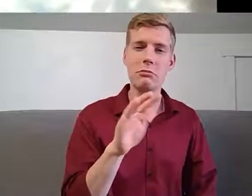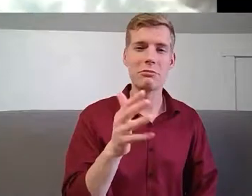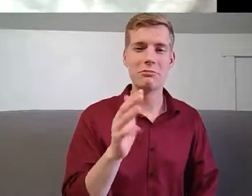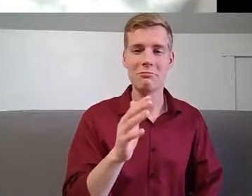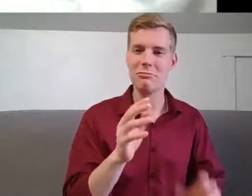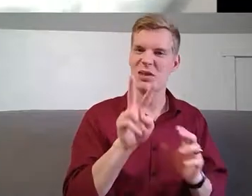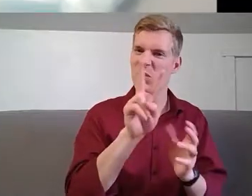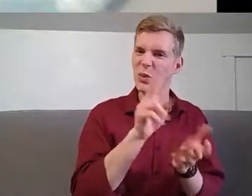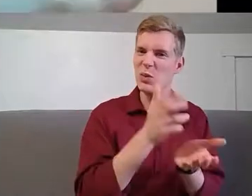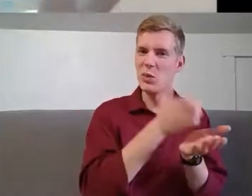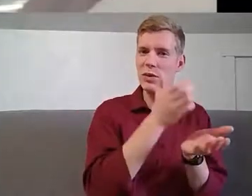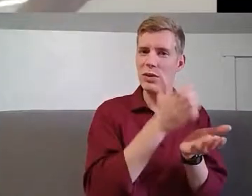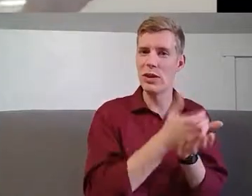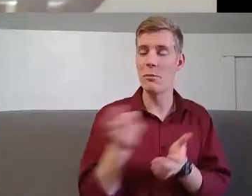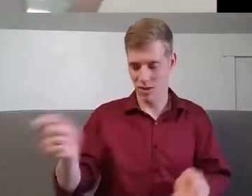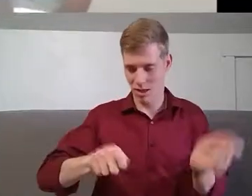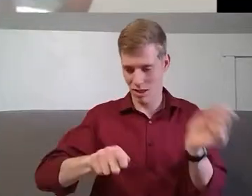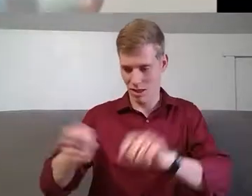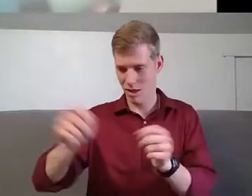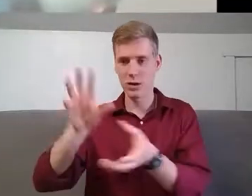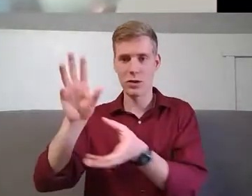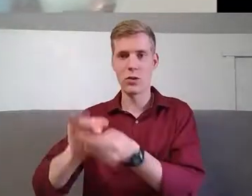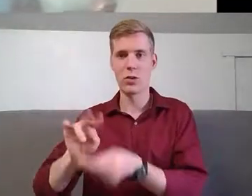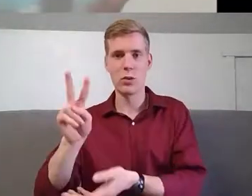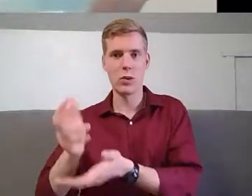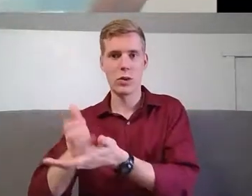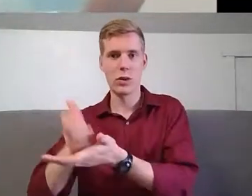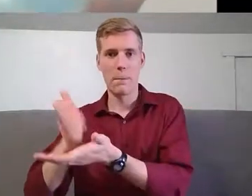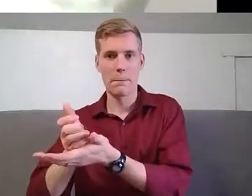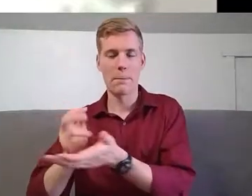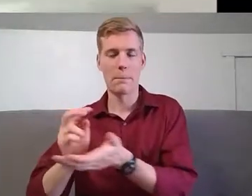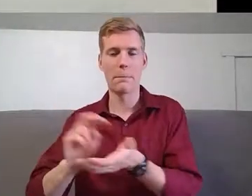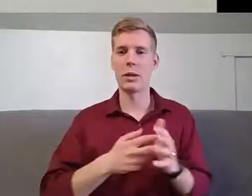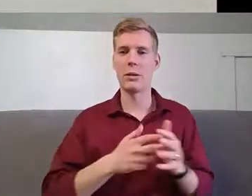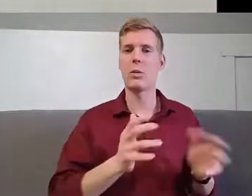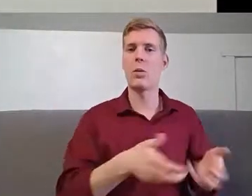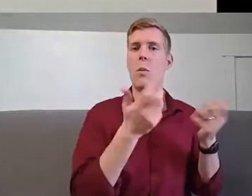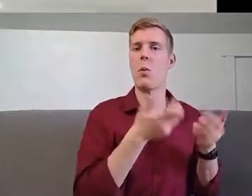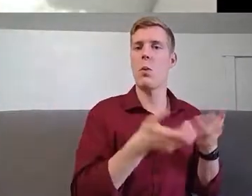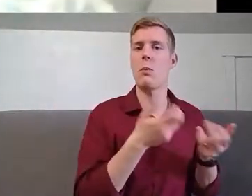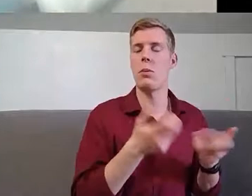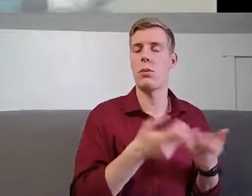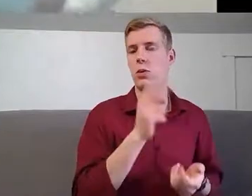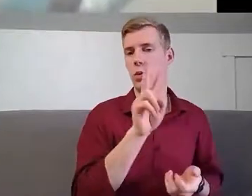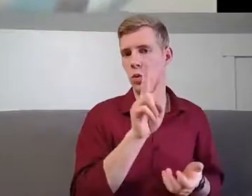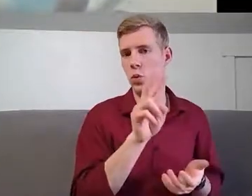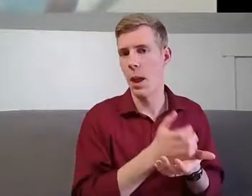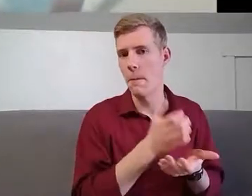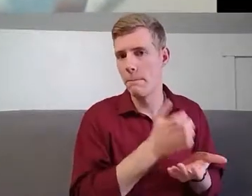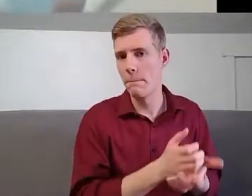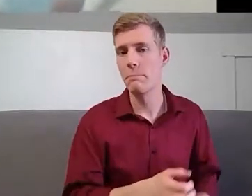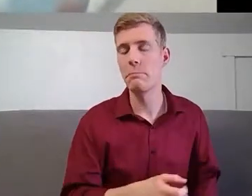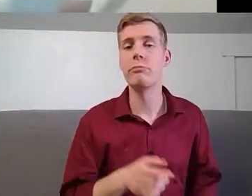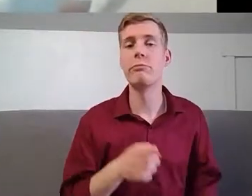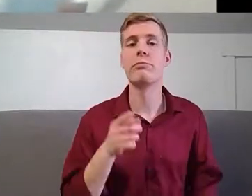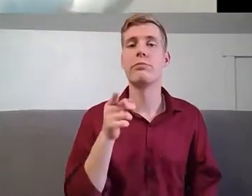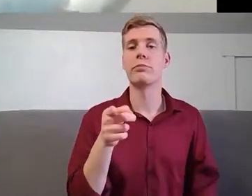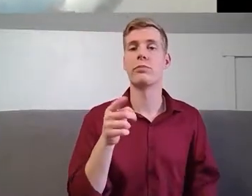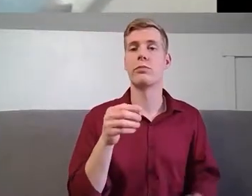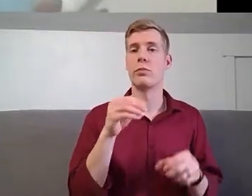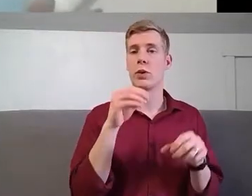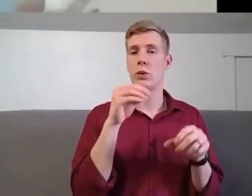2 cups because that's what you've put in, and it doesn't fluff quite as much as regular whipping cream. Store it in